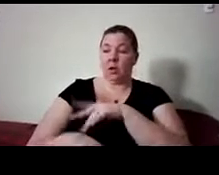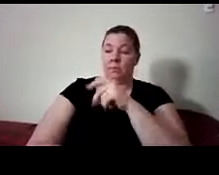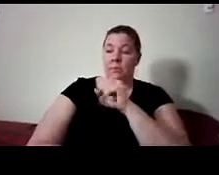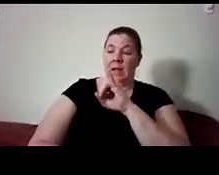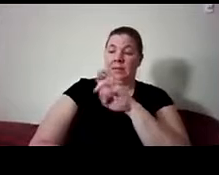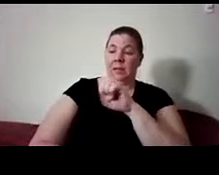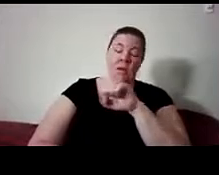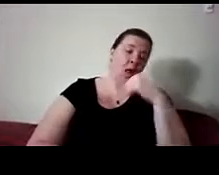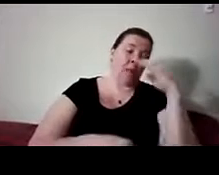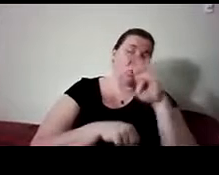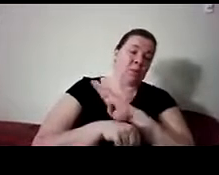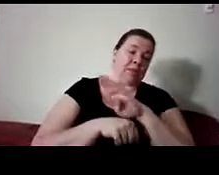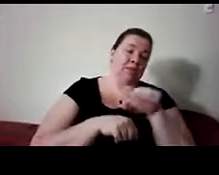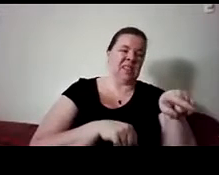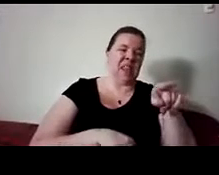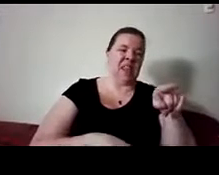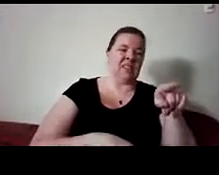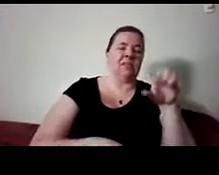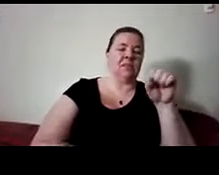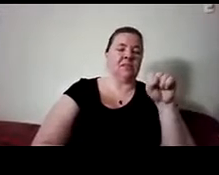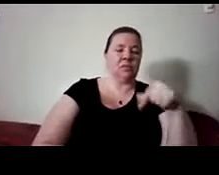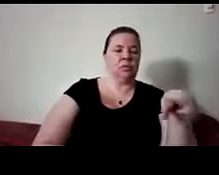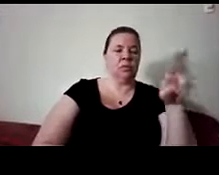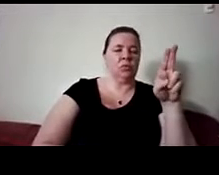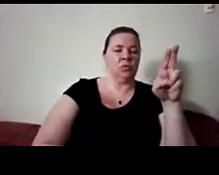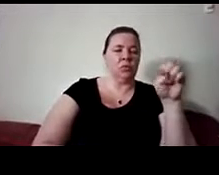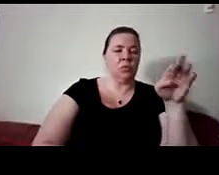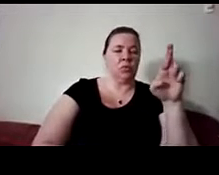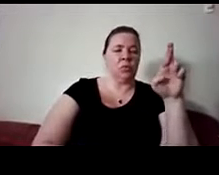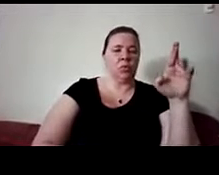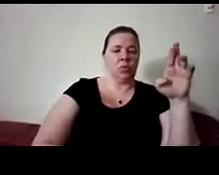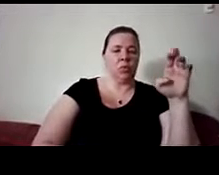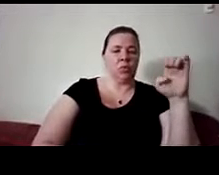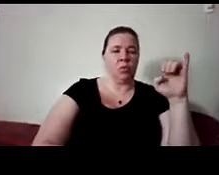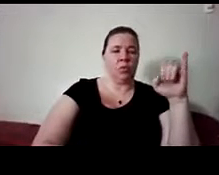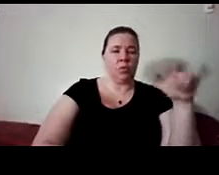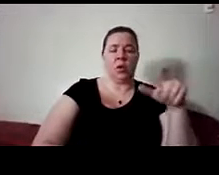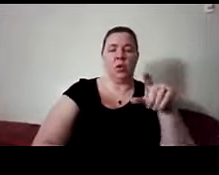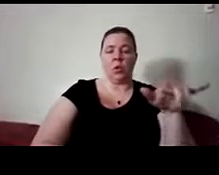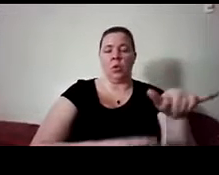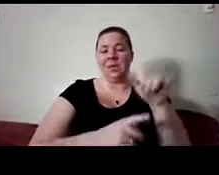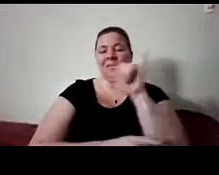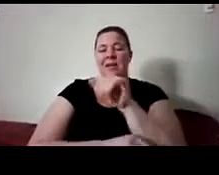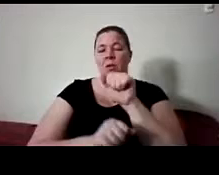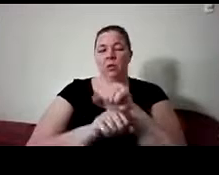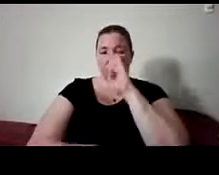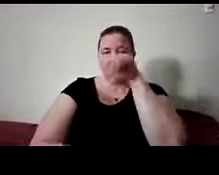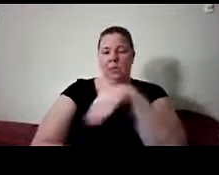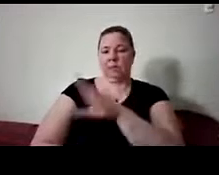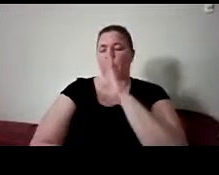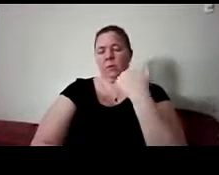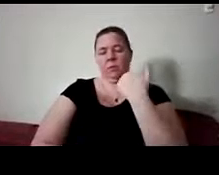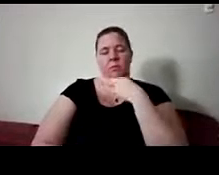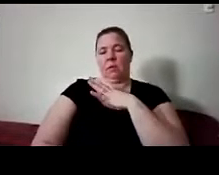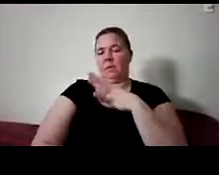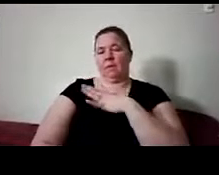that you're trying to get there, that's the squirrel. So you have both. You can get the elephant and the squirrel, or you can just stick with your elephant and you should be fine.